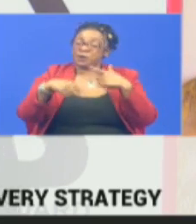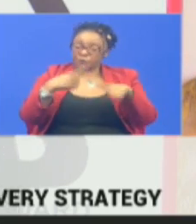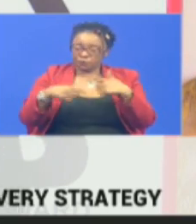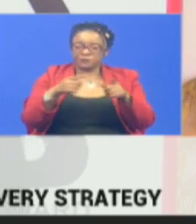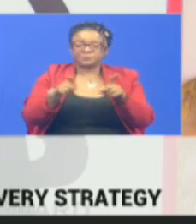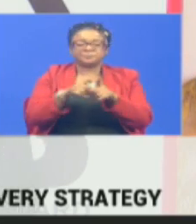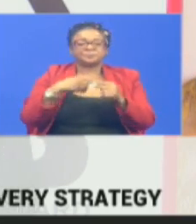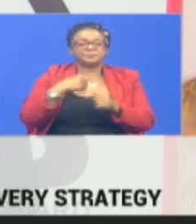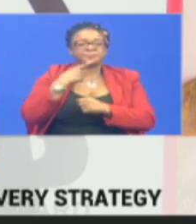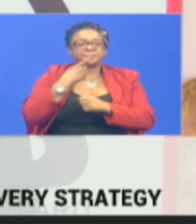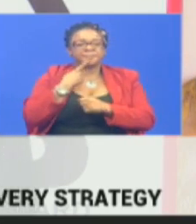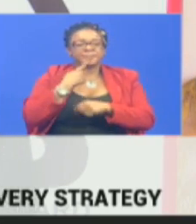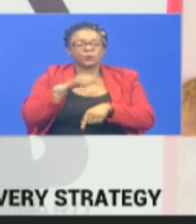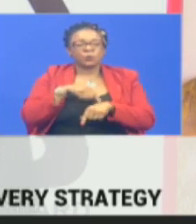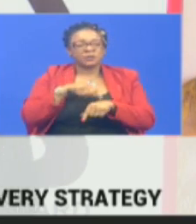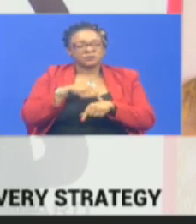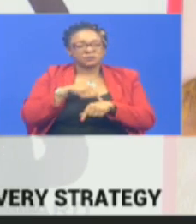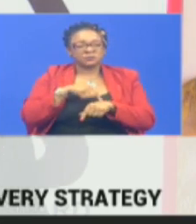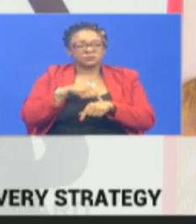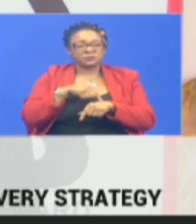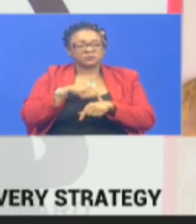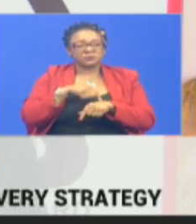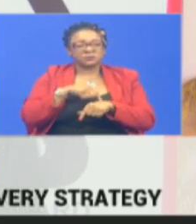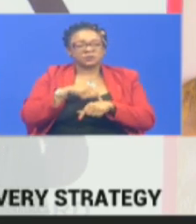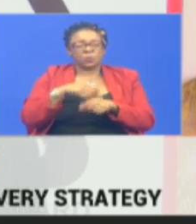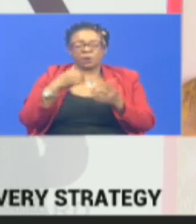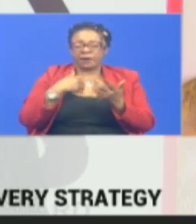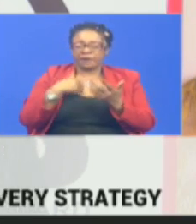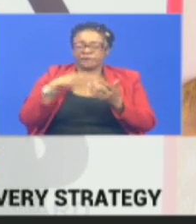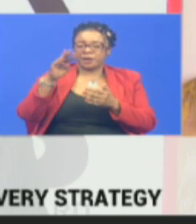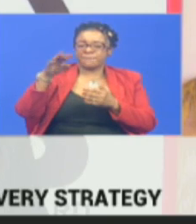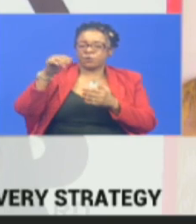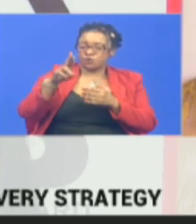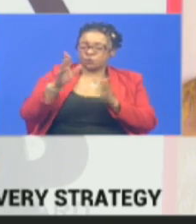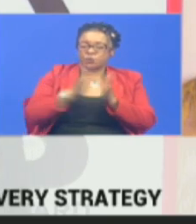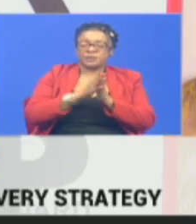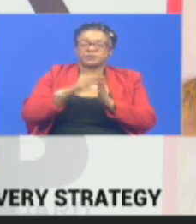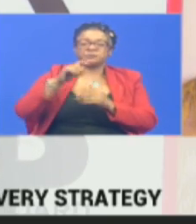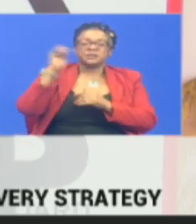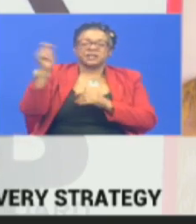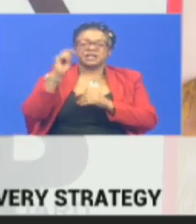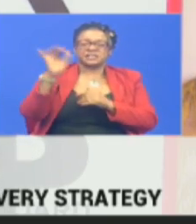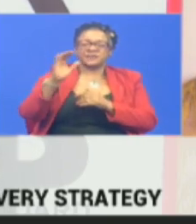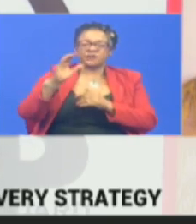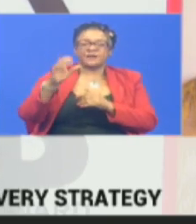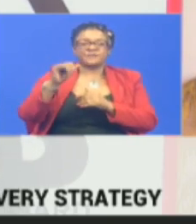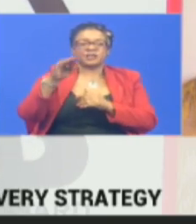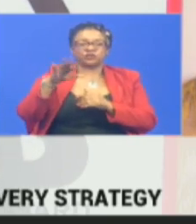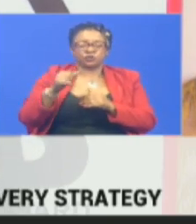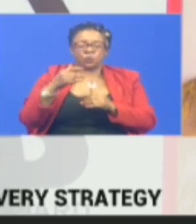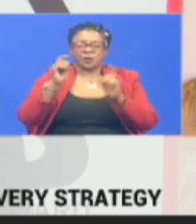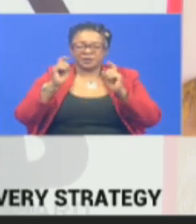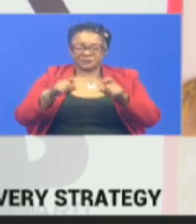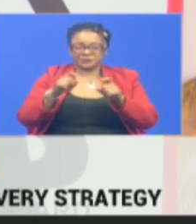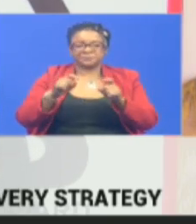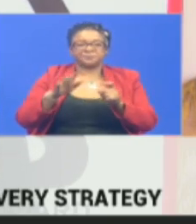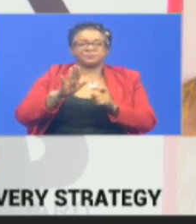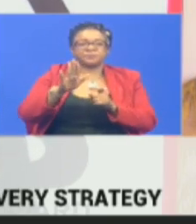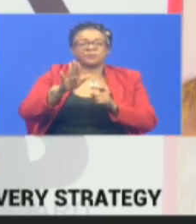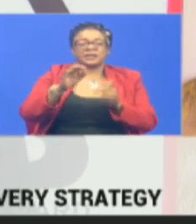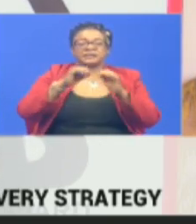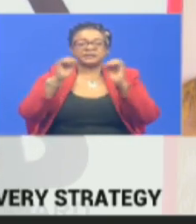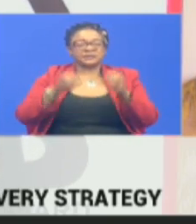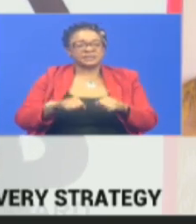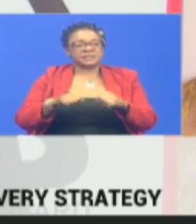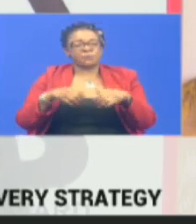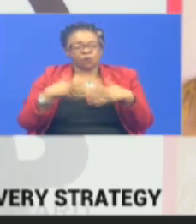said, when we sign the MOU with the Kenya Civil Aviation Authority, we'll acquire the unmanned aircraft systems